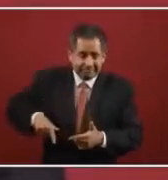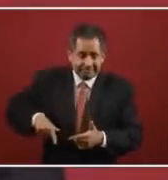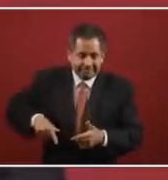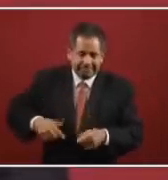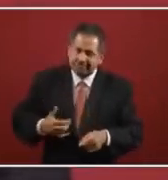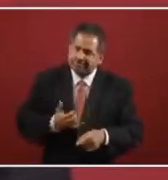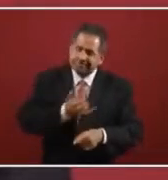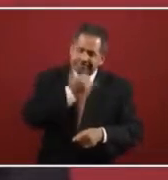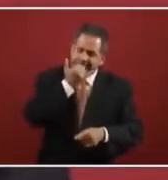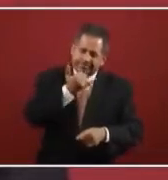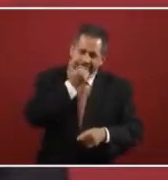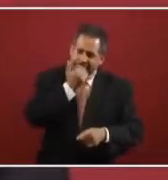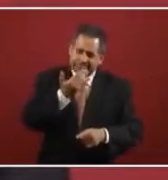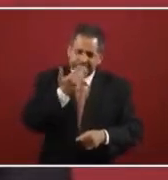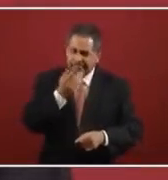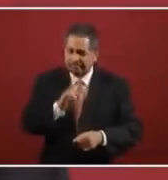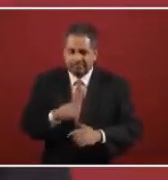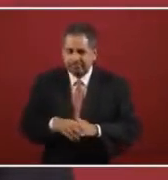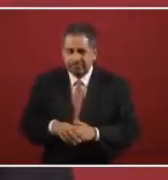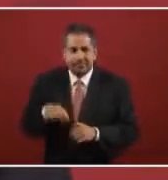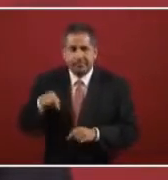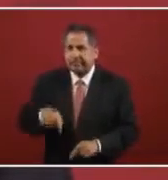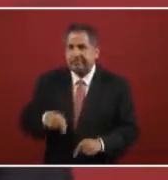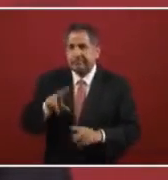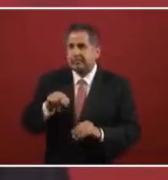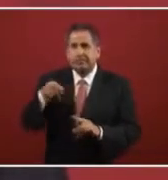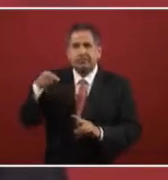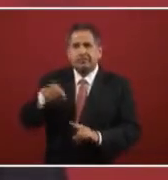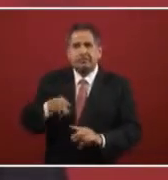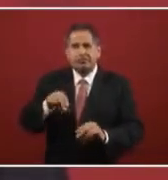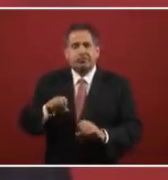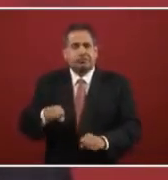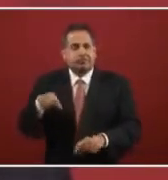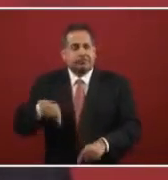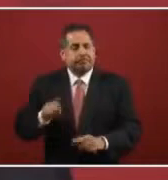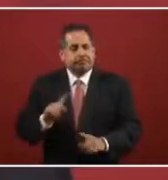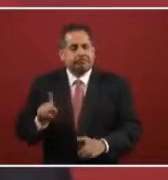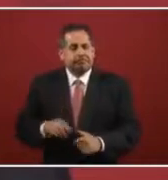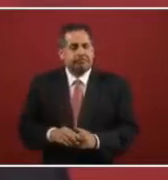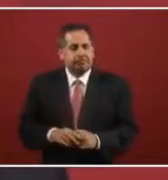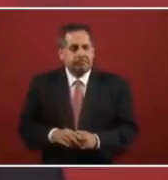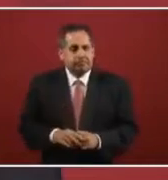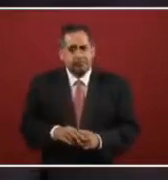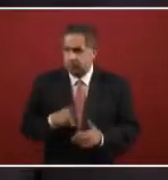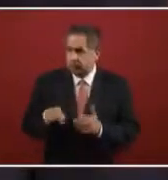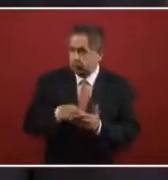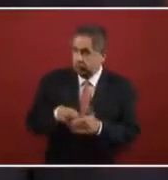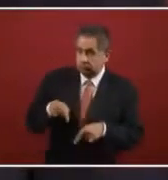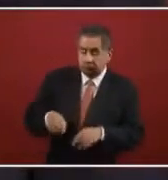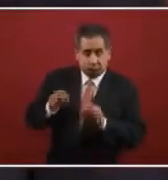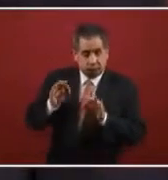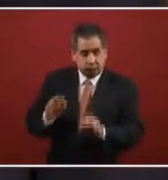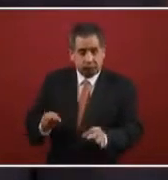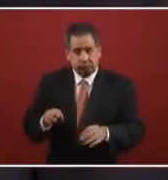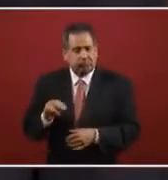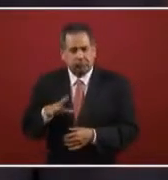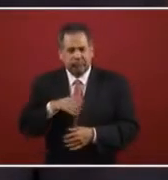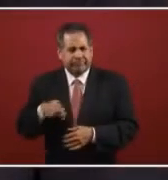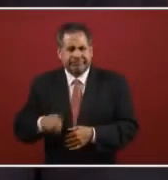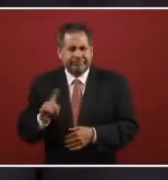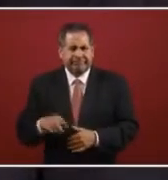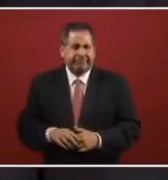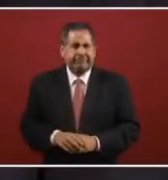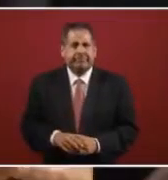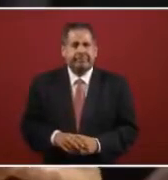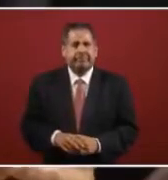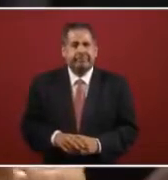equivocado. he's confused. He's No wrong. es This is not el lugar the place to have an